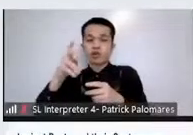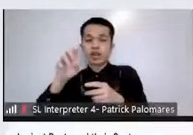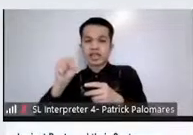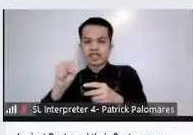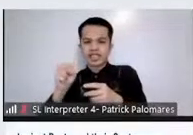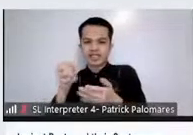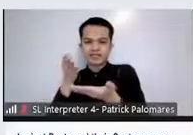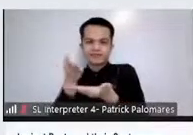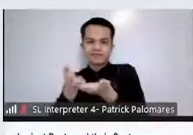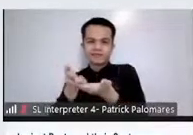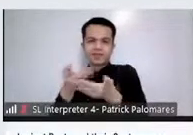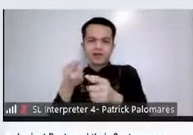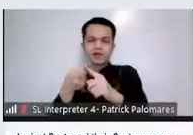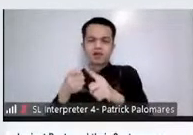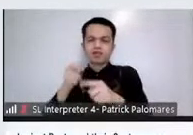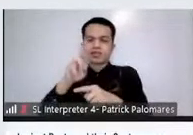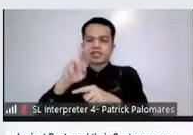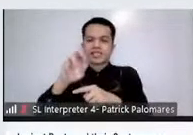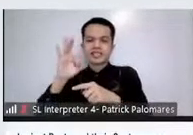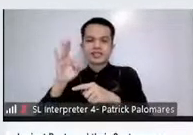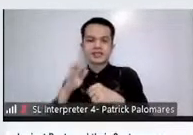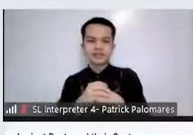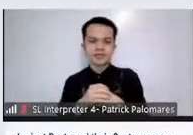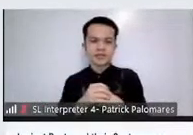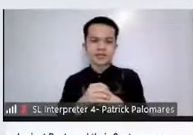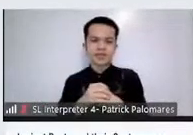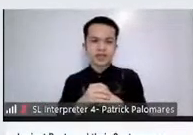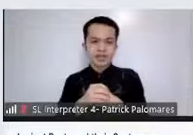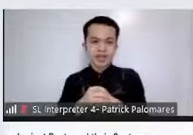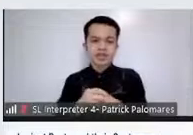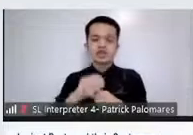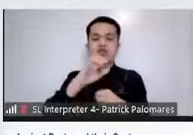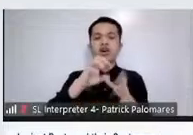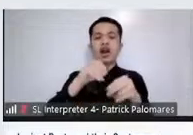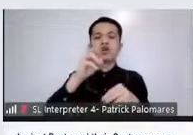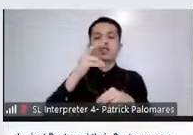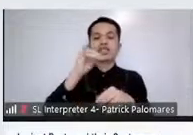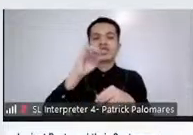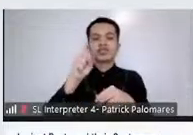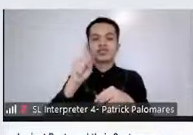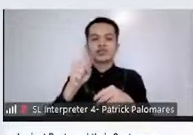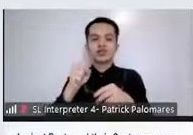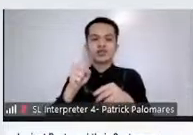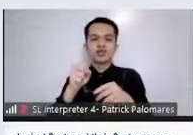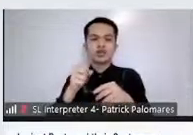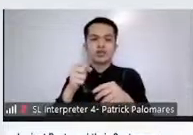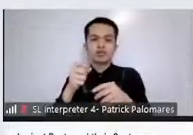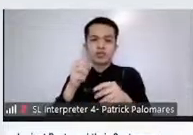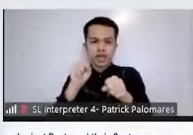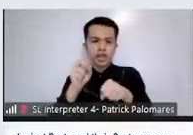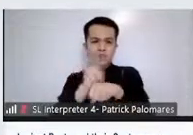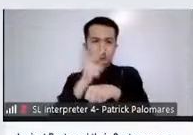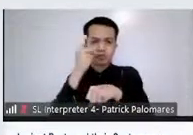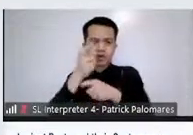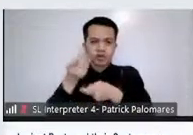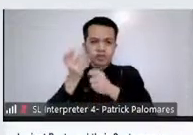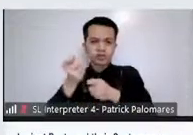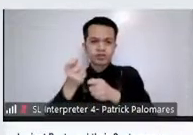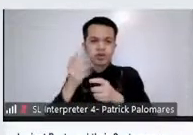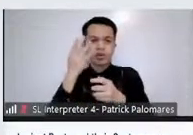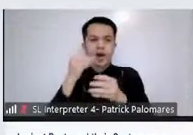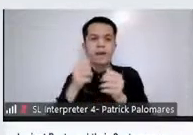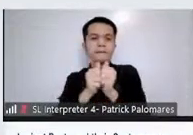reefs. The absence of the outriggers makes it efficient as a fishing boat, since most Tawi-Tawi Bajau are net